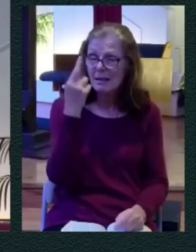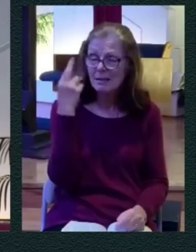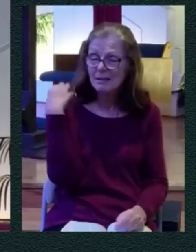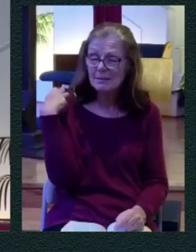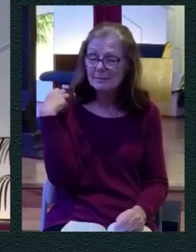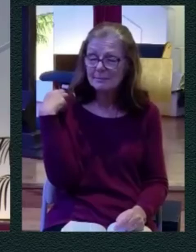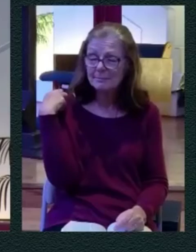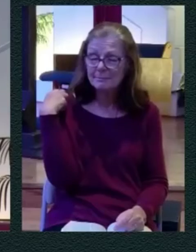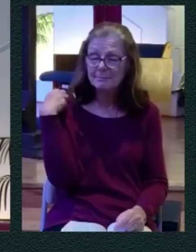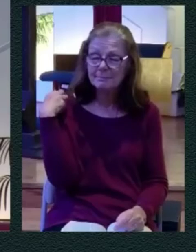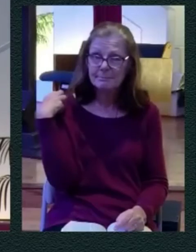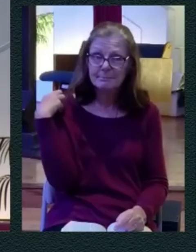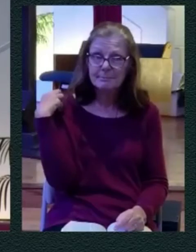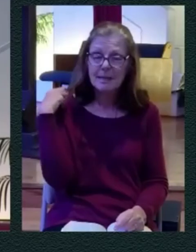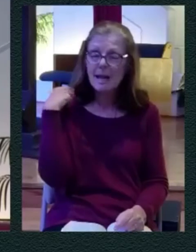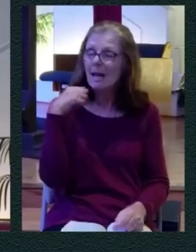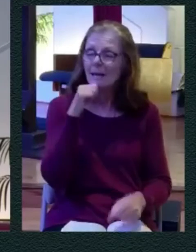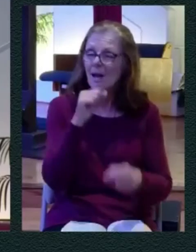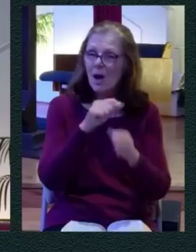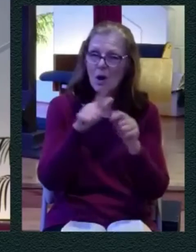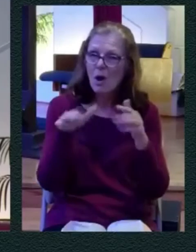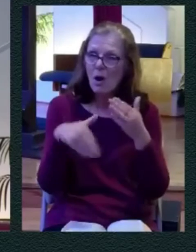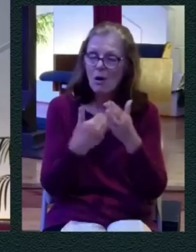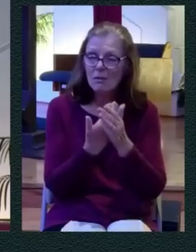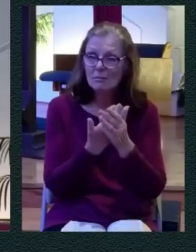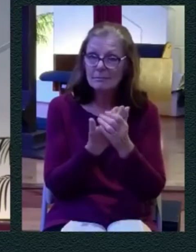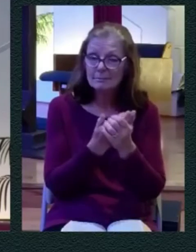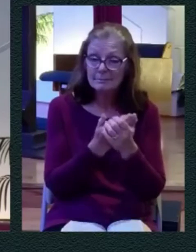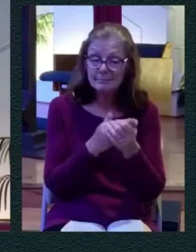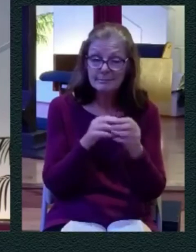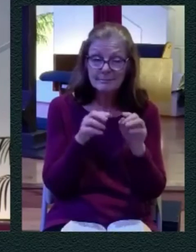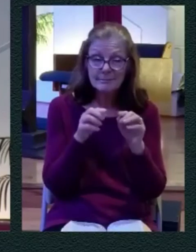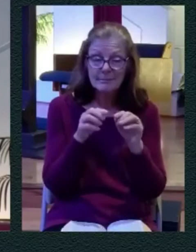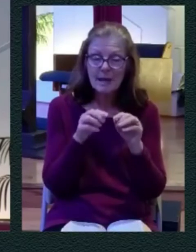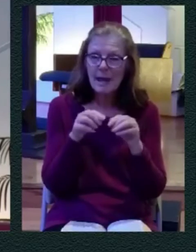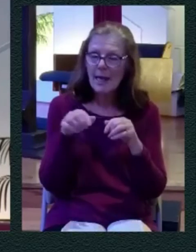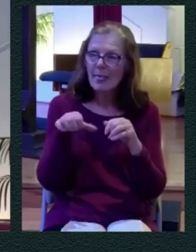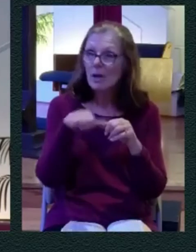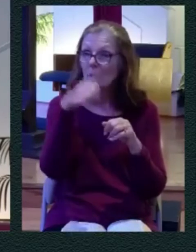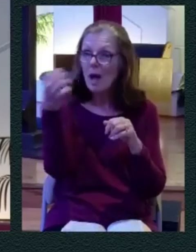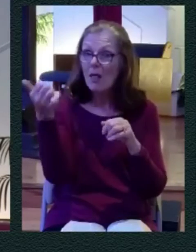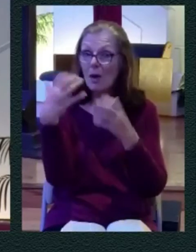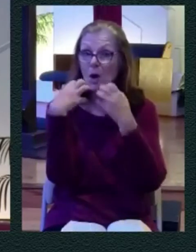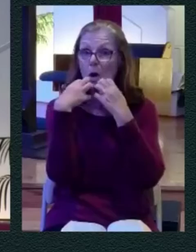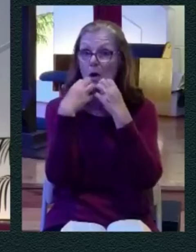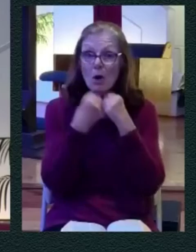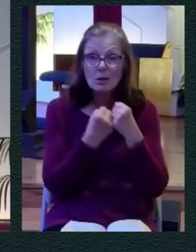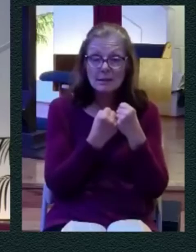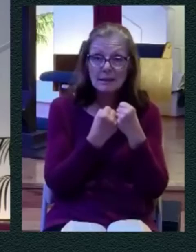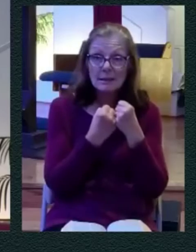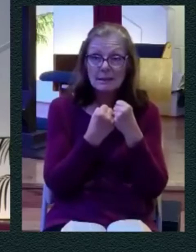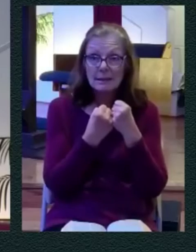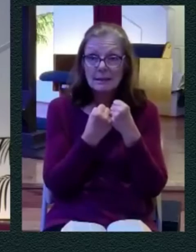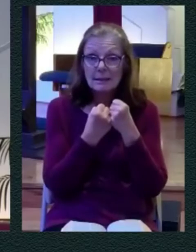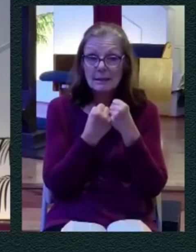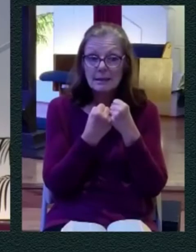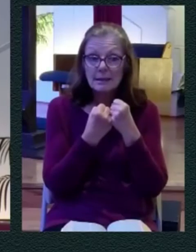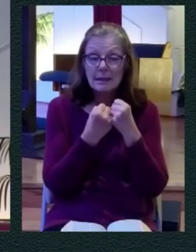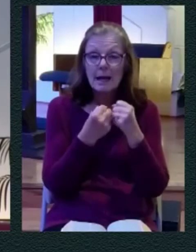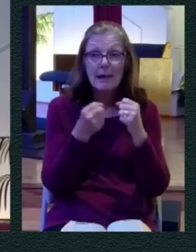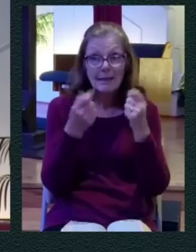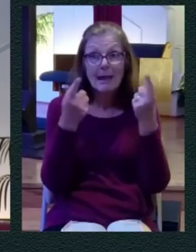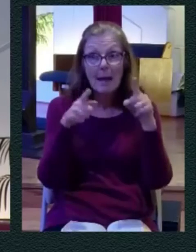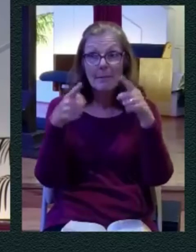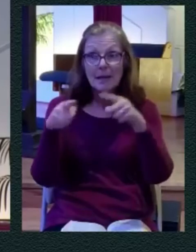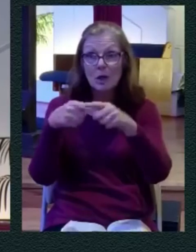Oh, but then that's not all. There's also these general curses that have come upon the planet. You think back to